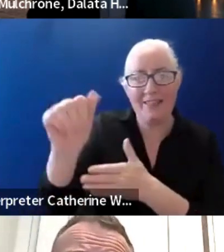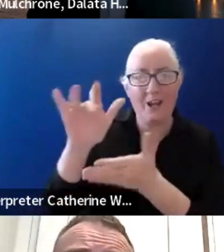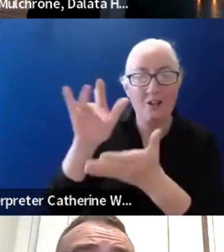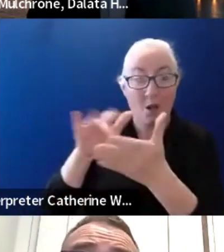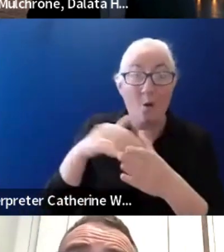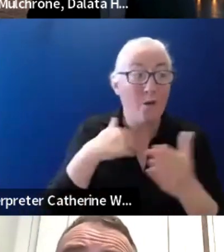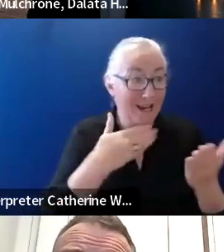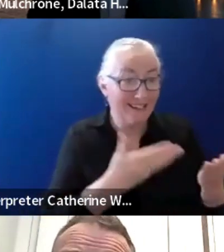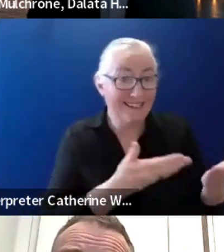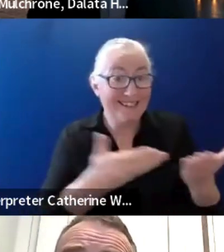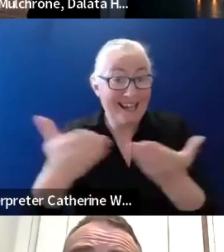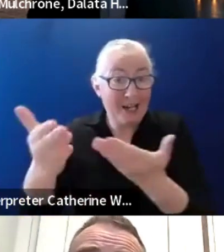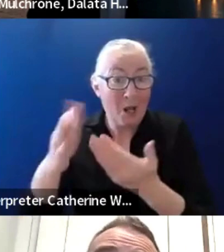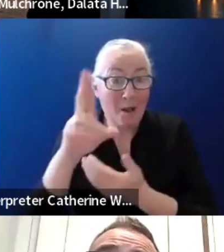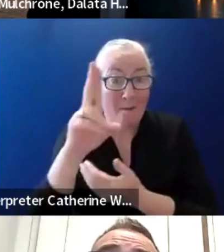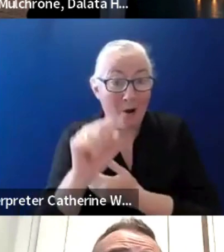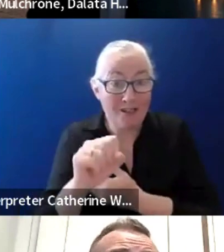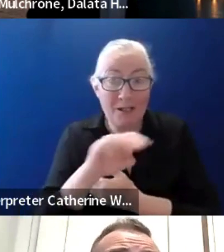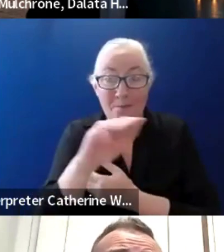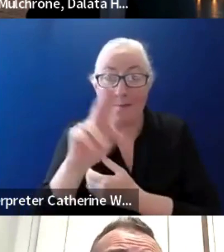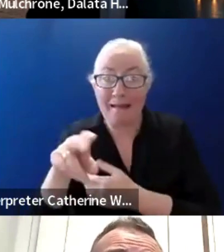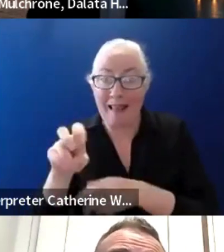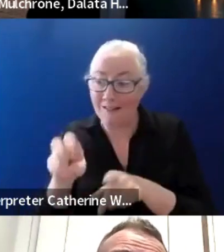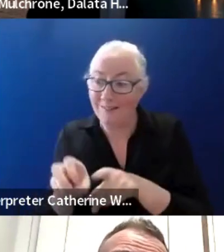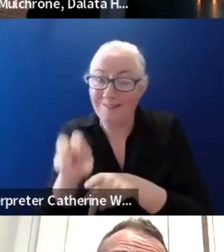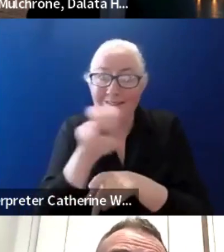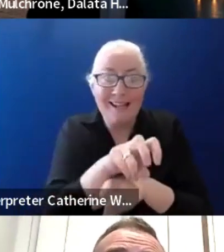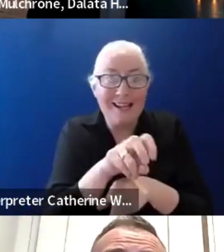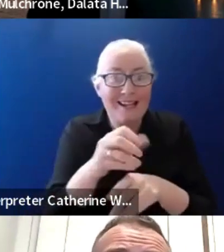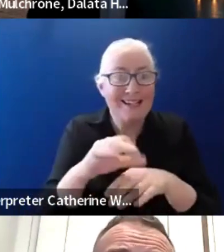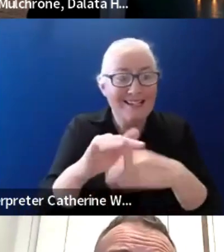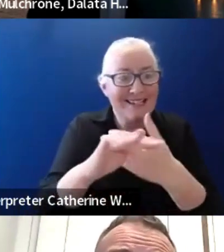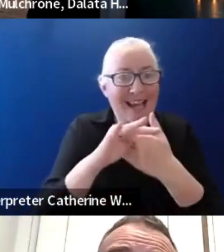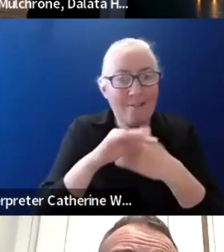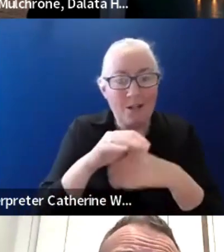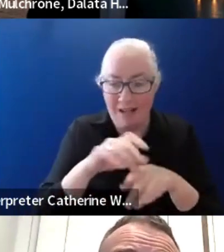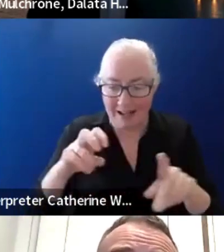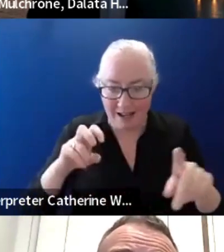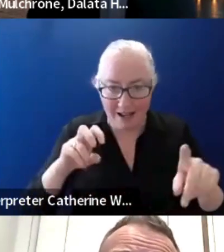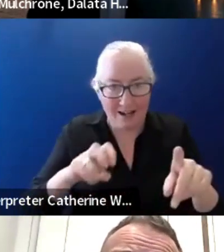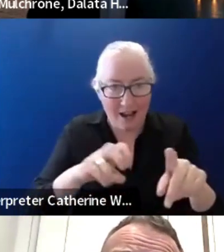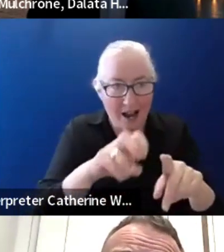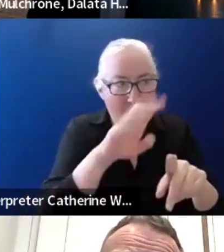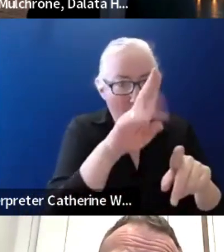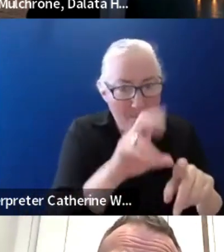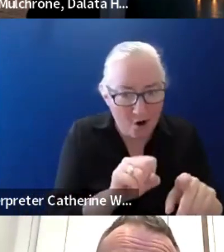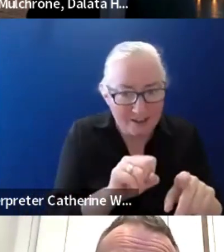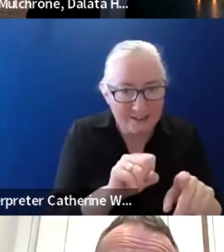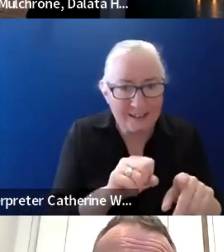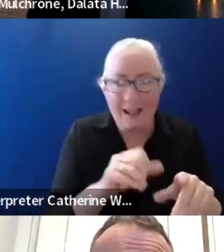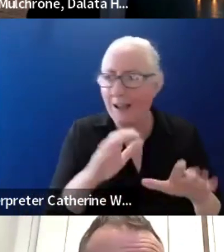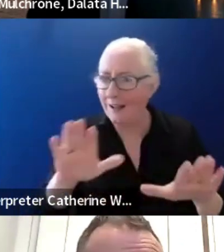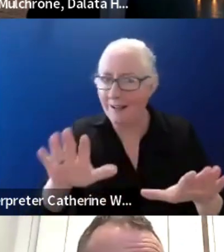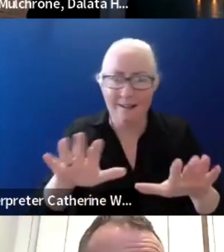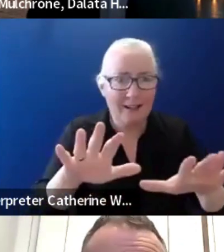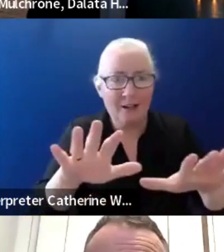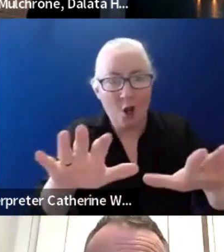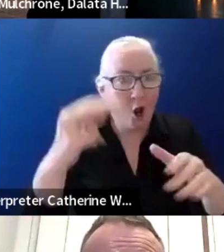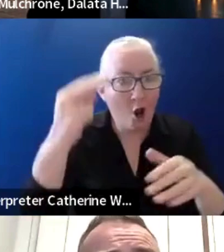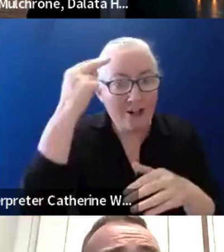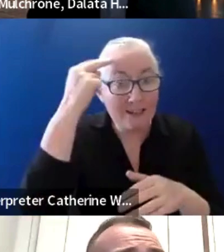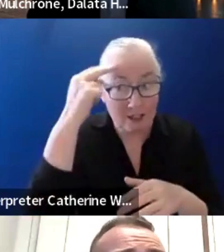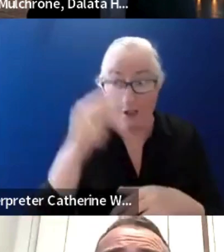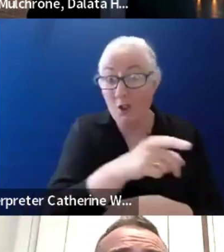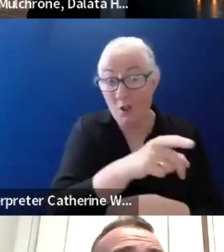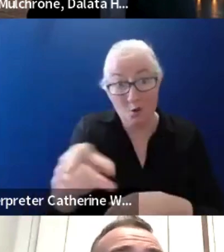take a bus out so people can try it in a safe space, and they can get on a bus and just get to grips with it and understand it, because as everyone